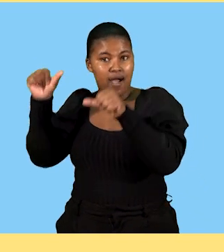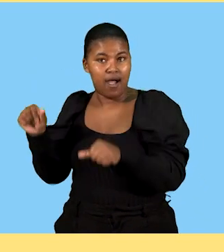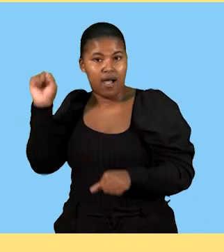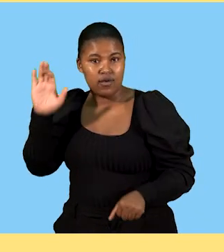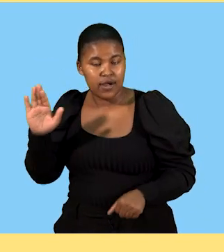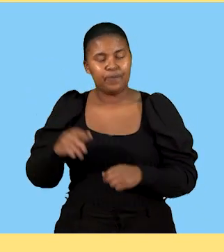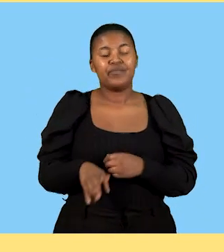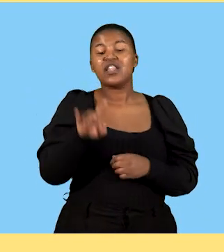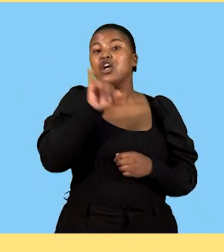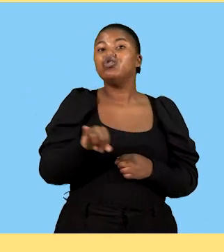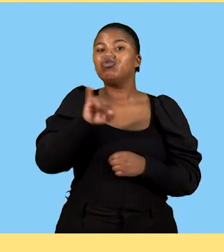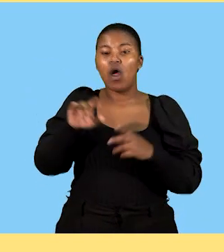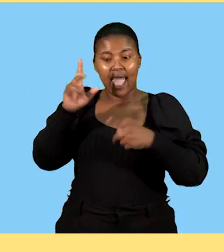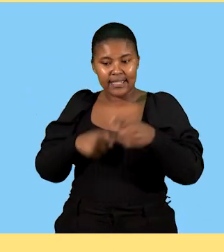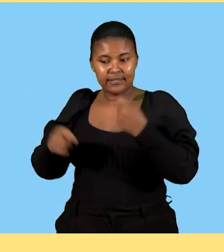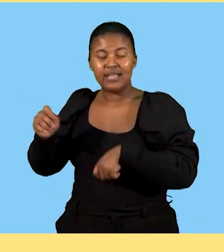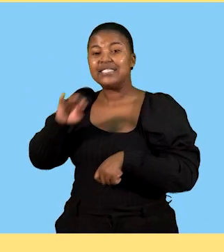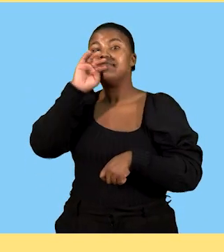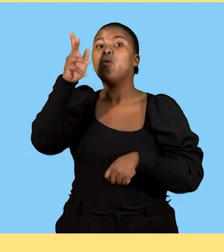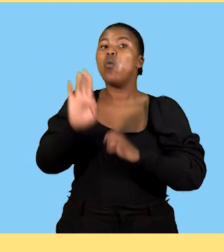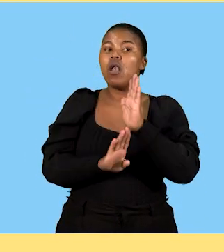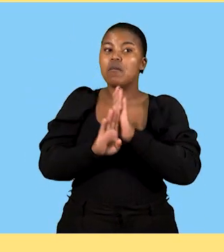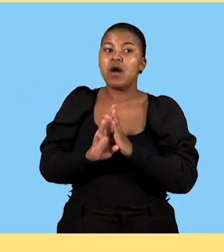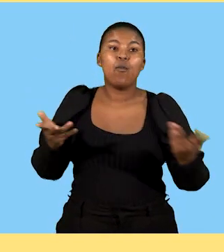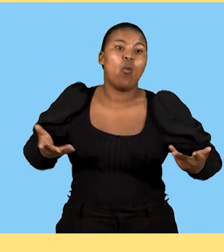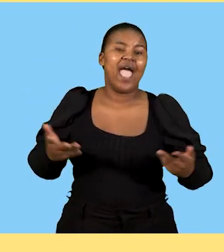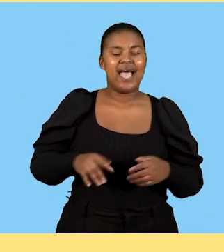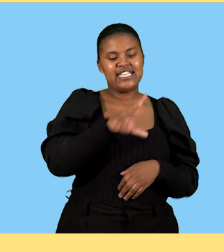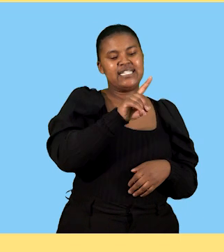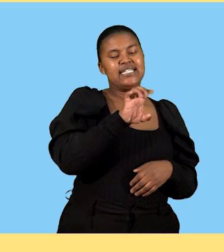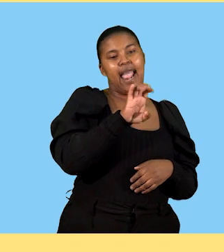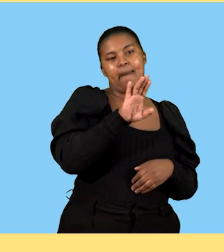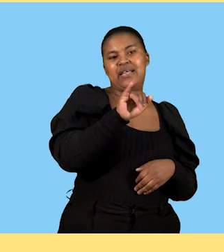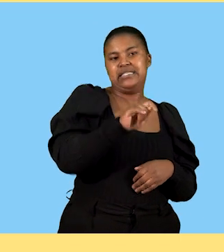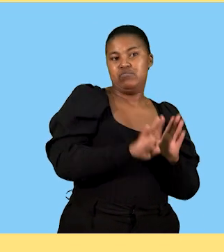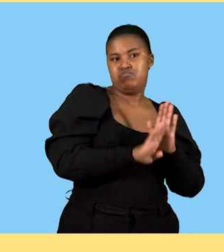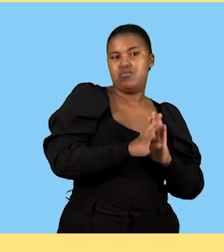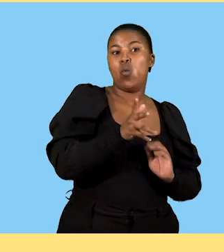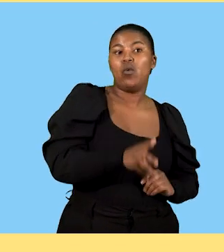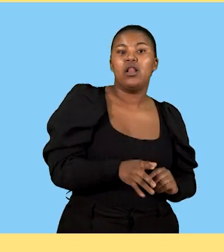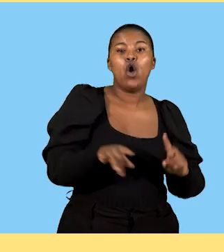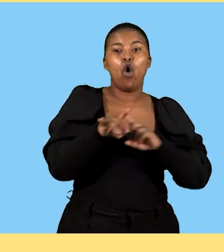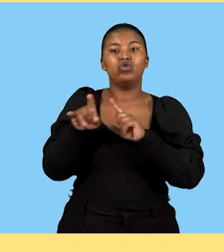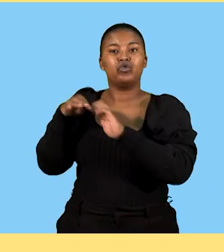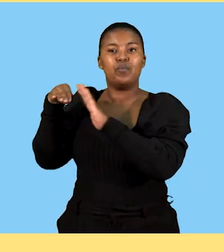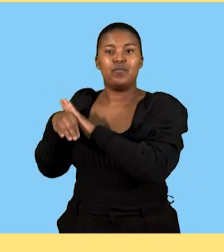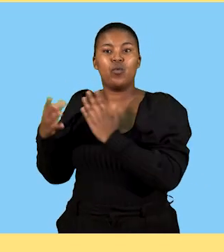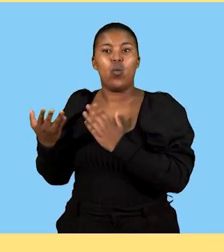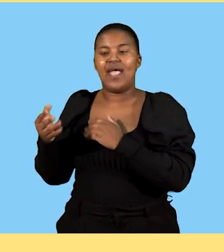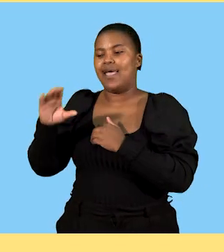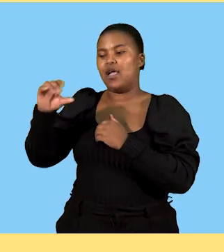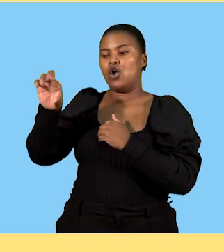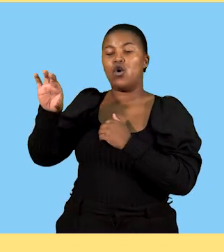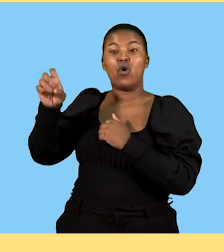being an expense means it will increase actually on the debit. It will increase on the debit and it will